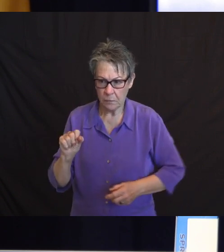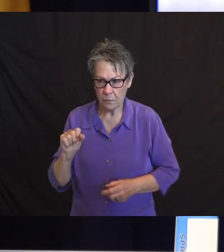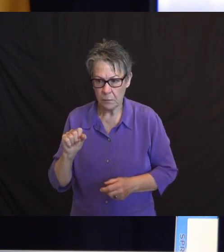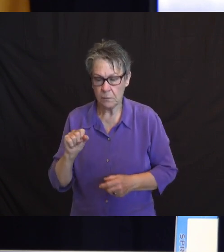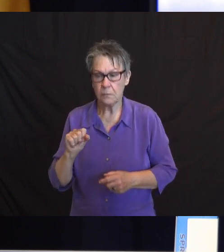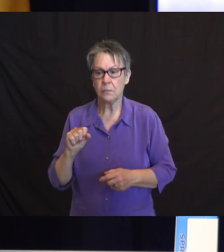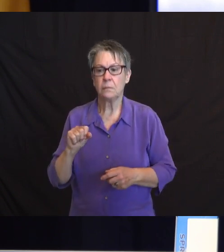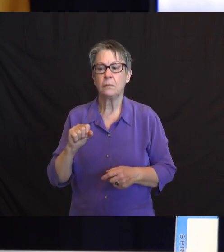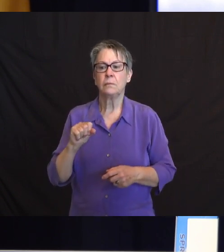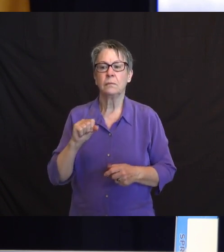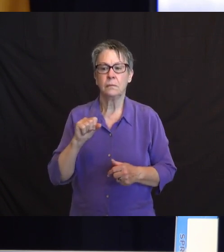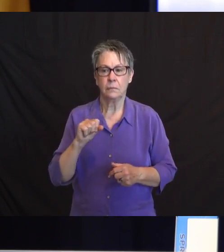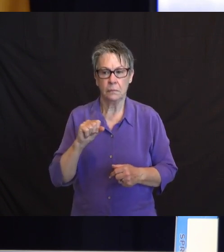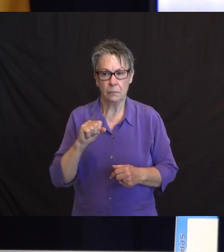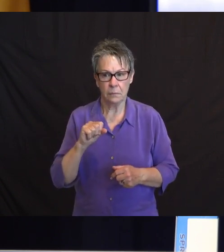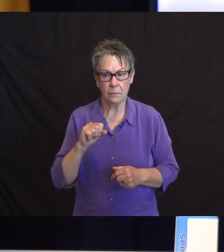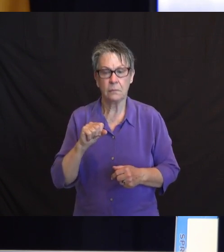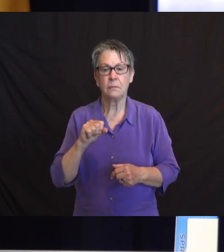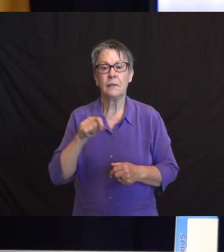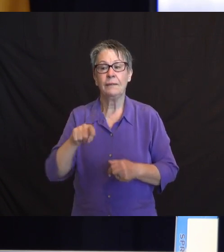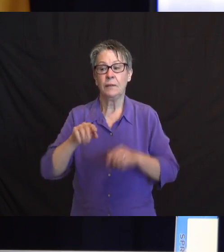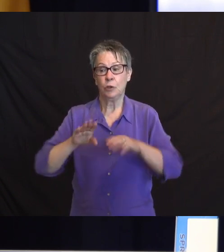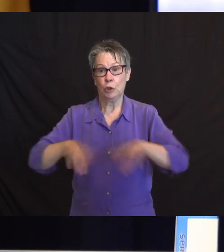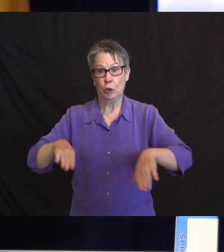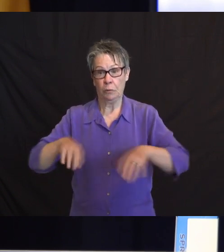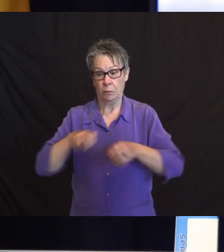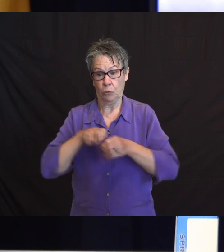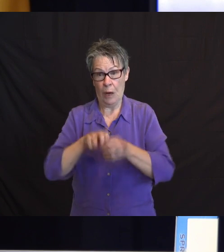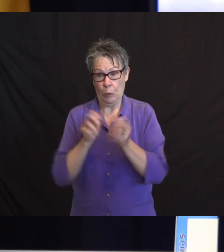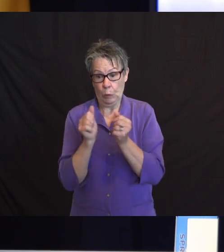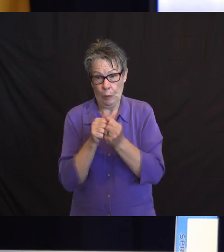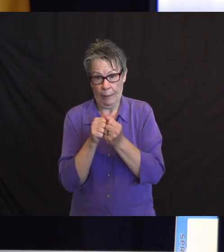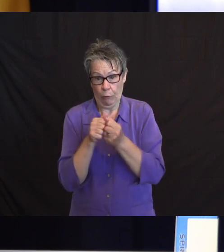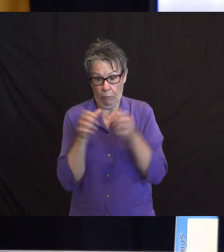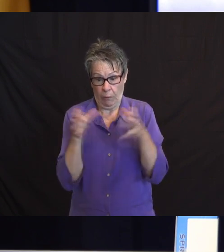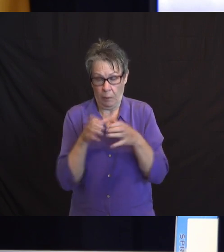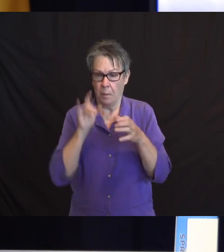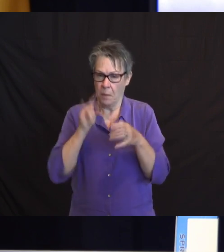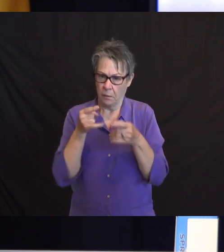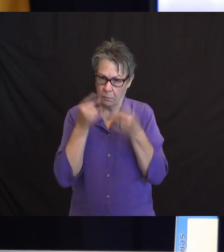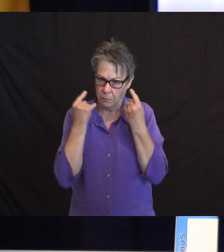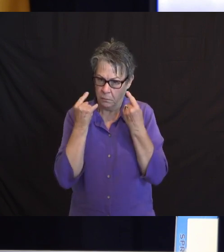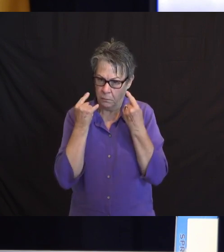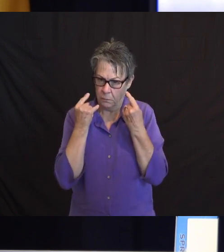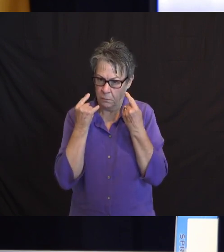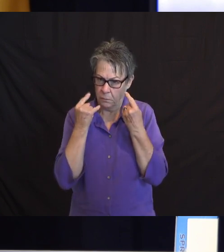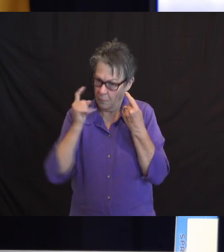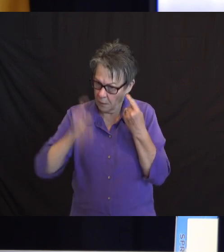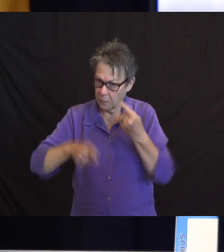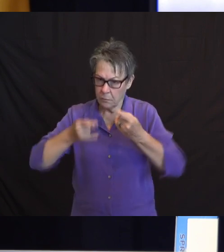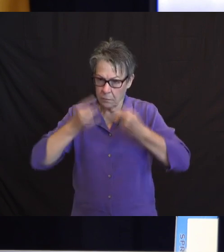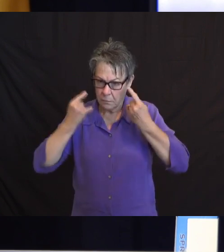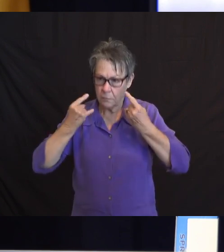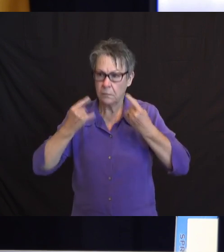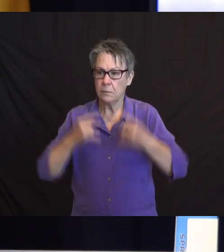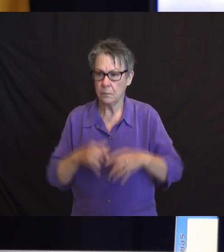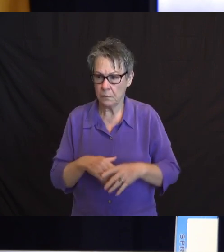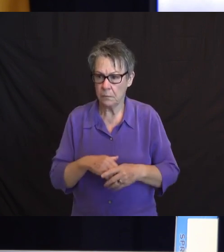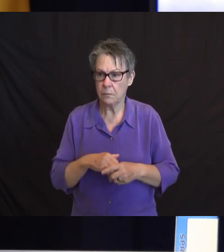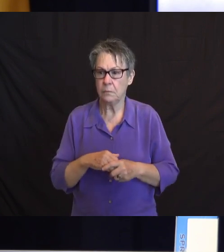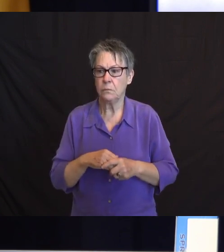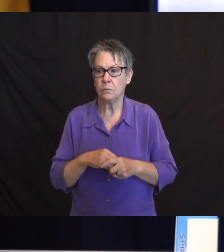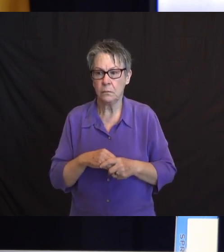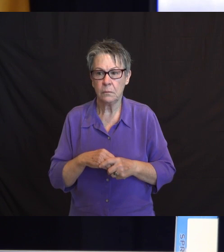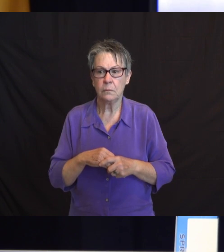including municipal day camps, are required to submit a youth camp attestation form. The